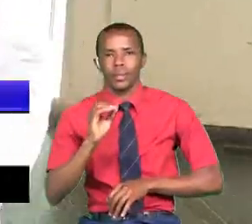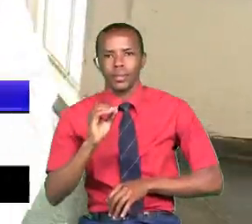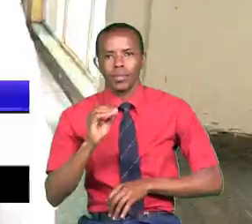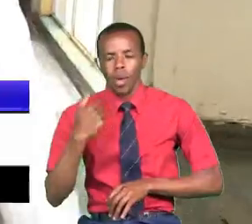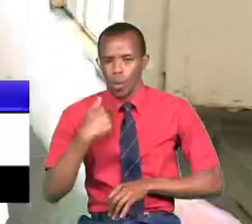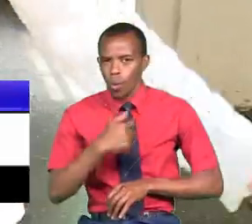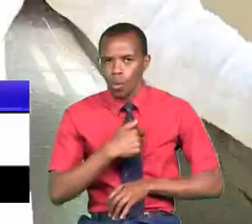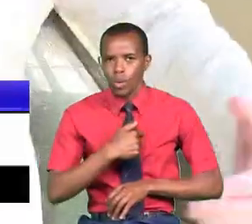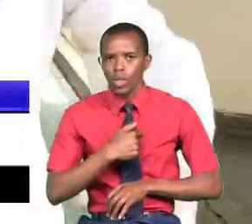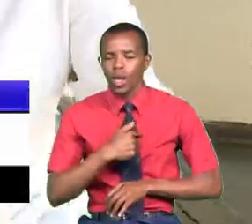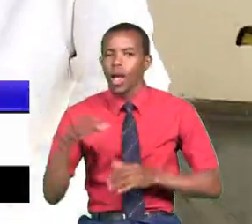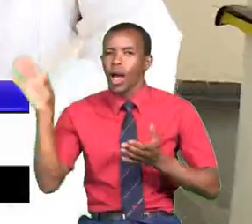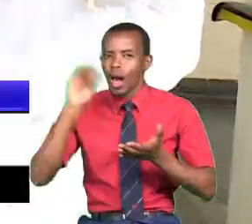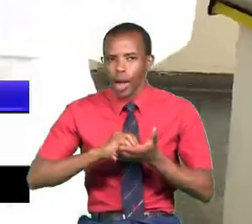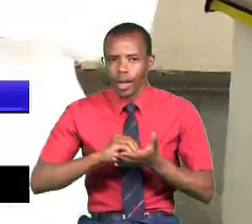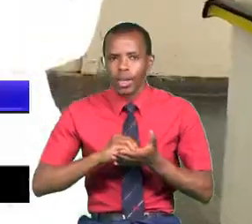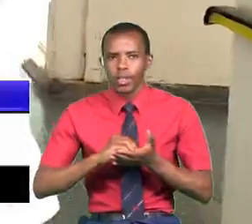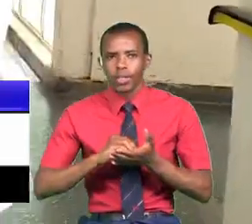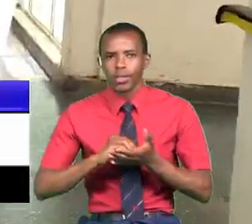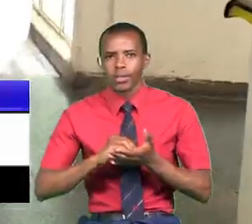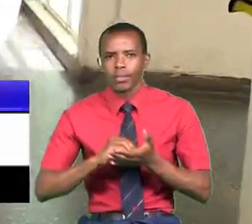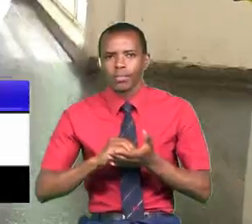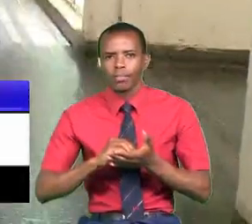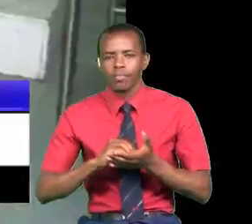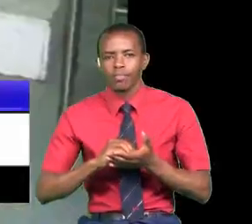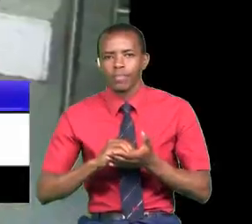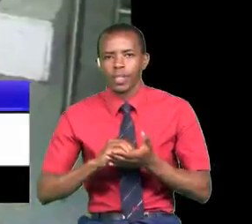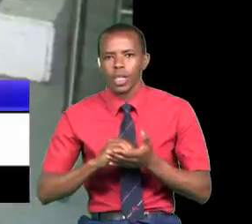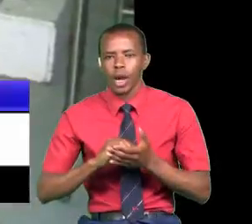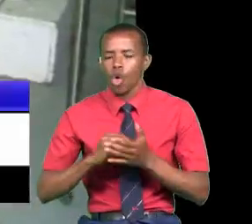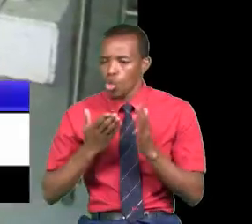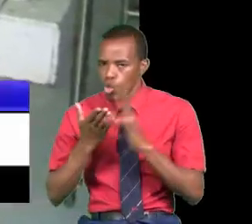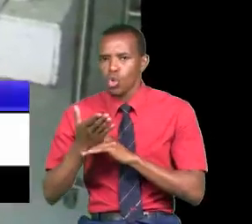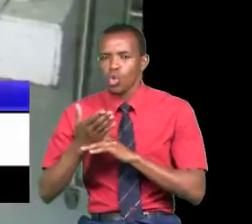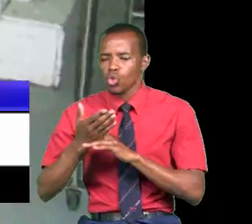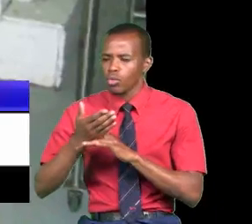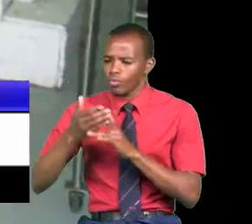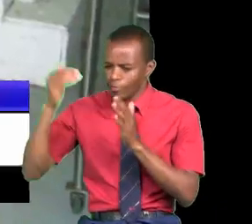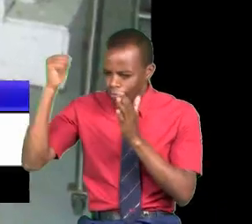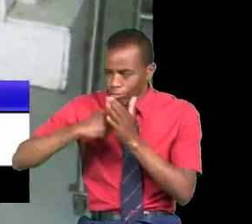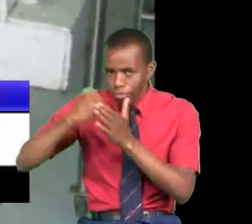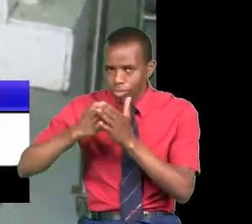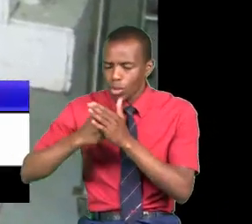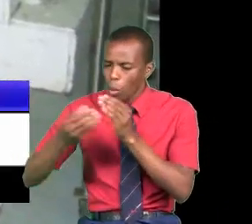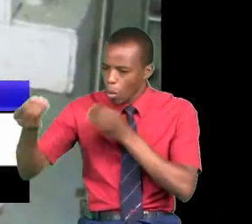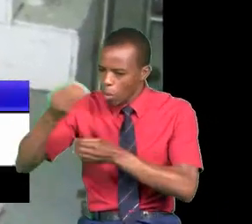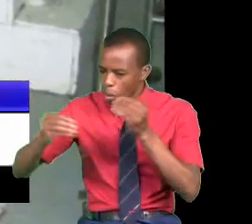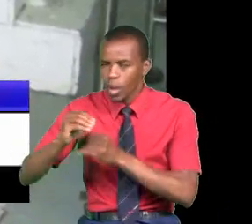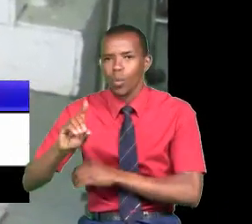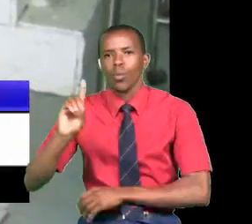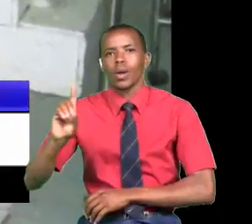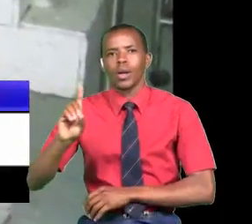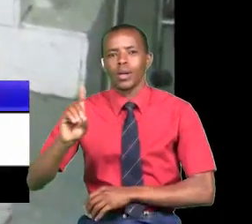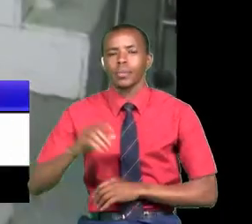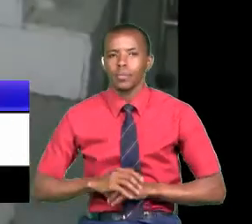managed, again, with partners and with, you know, advocacy and stakeholders together to buy one. Mm-hmm. And